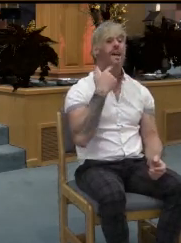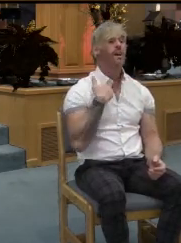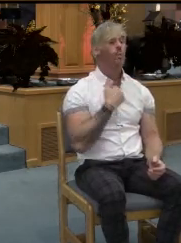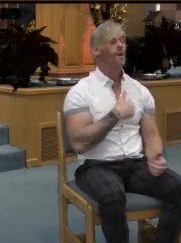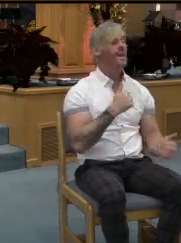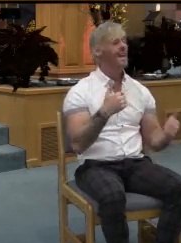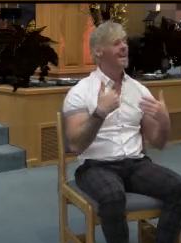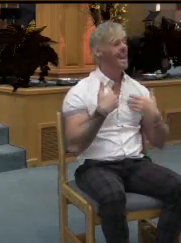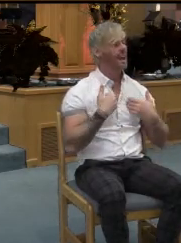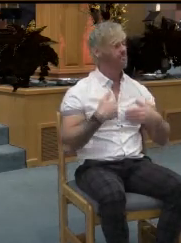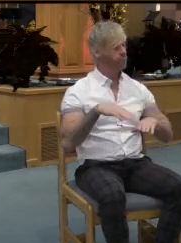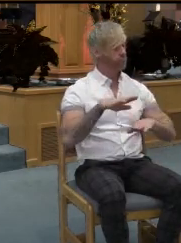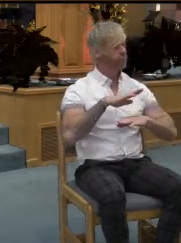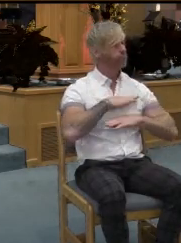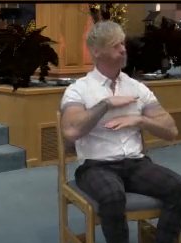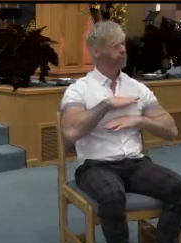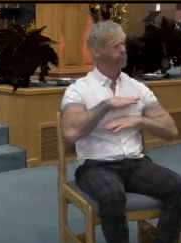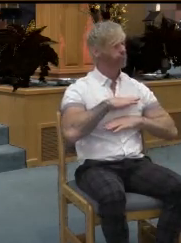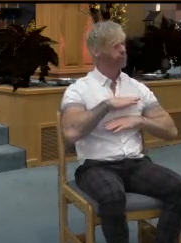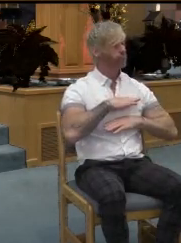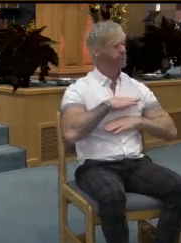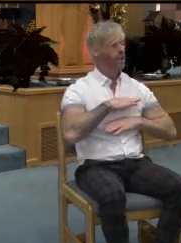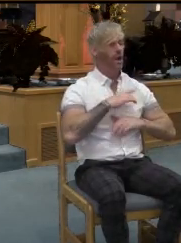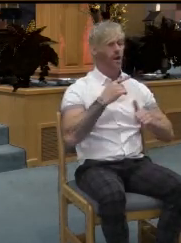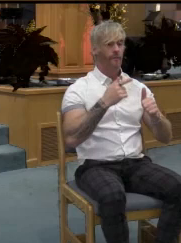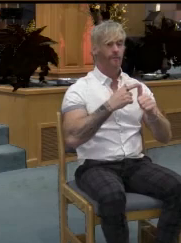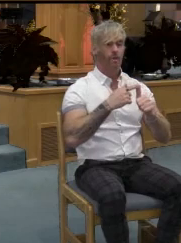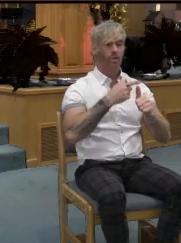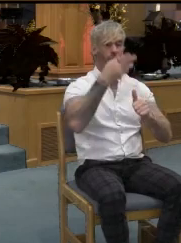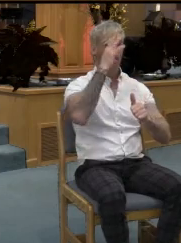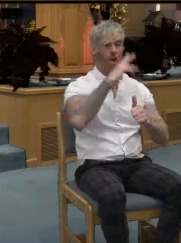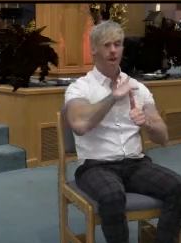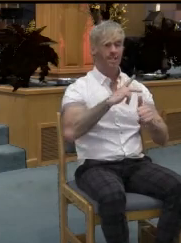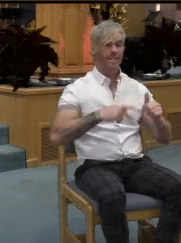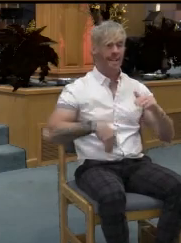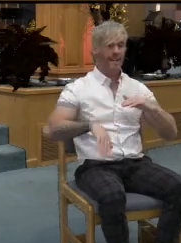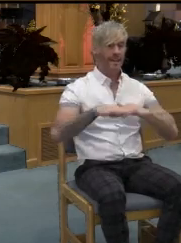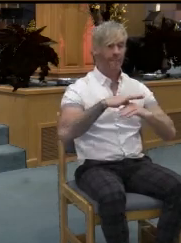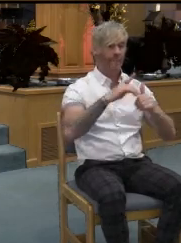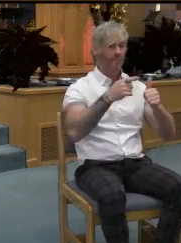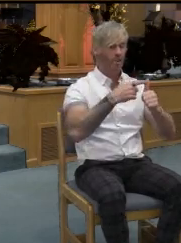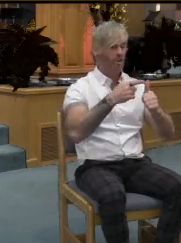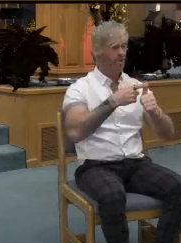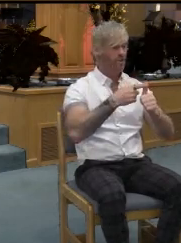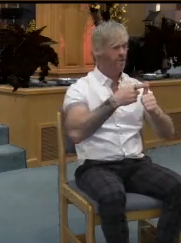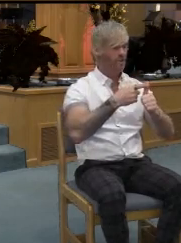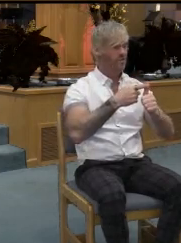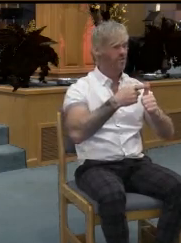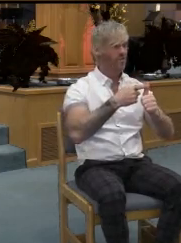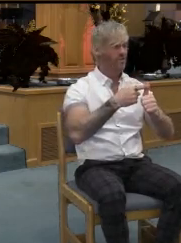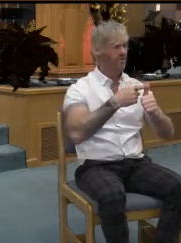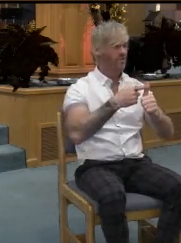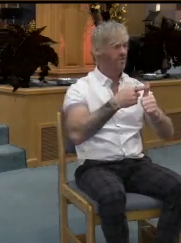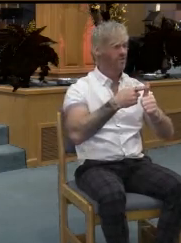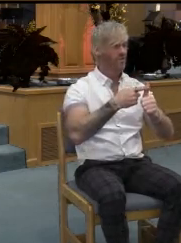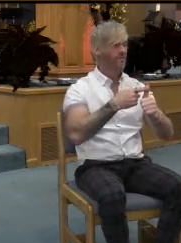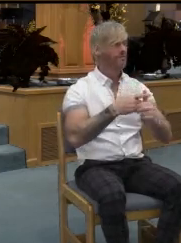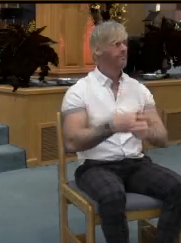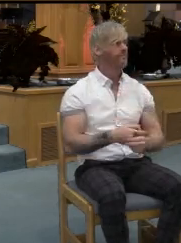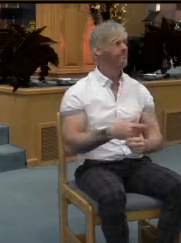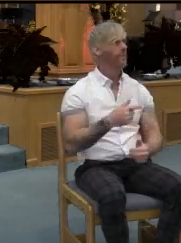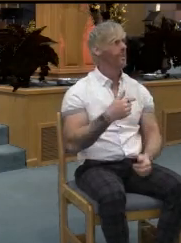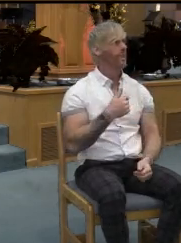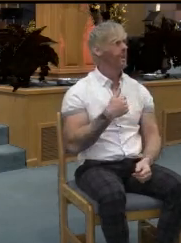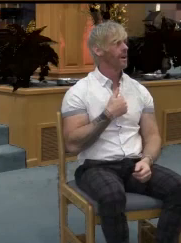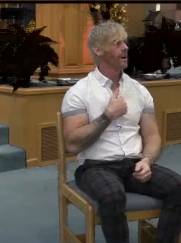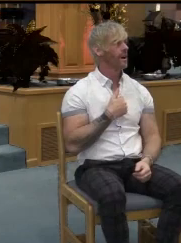first, as we work together to advance the gospel, God will equip us to deal with whatever circumstances we're doing that in. I myself